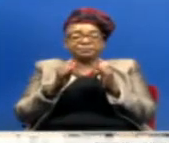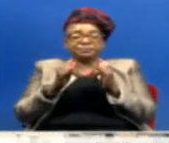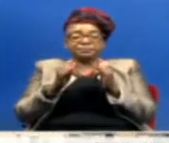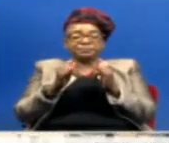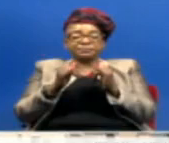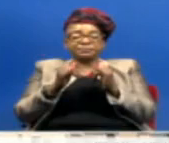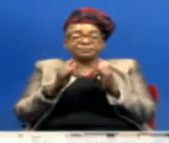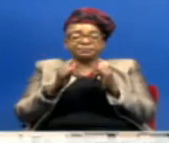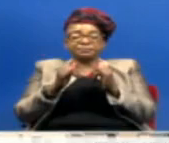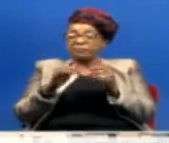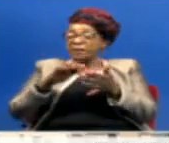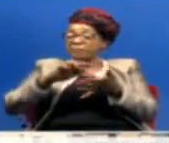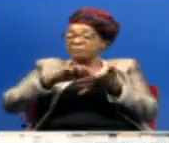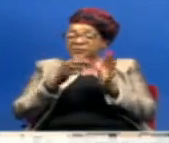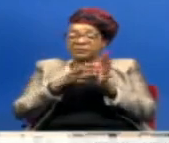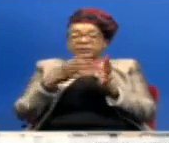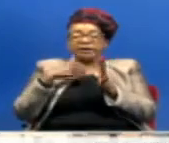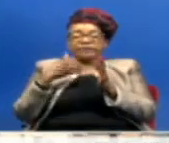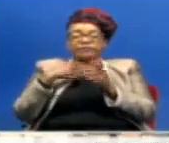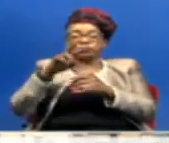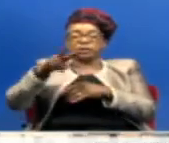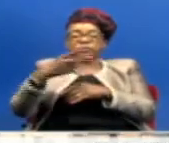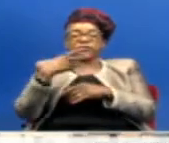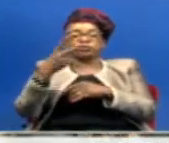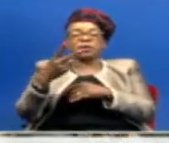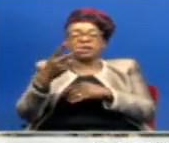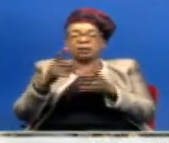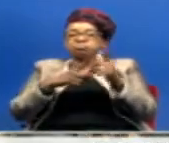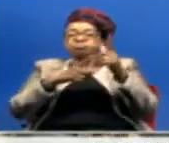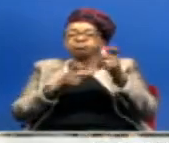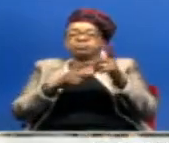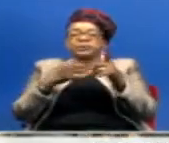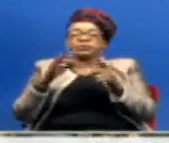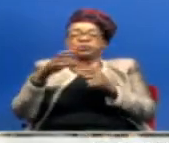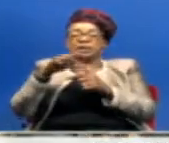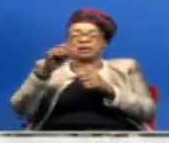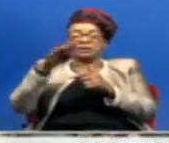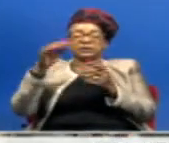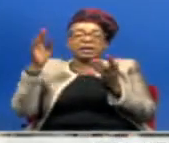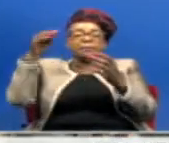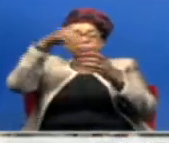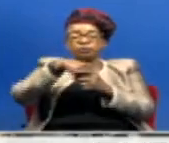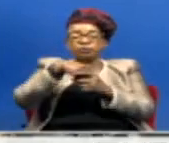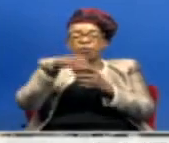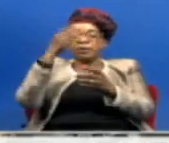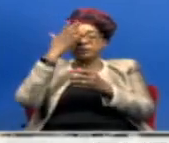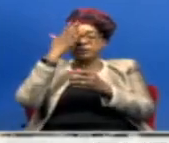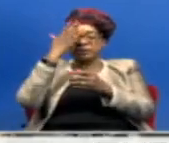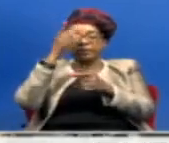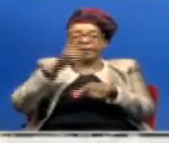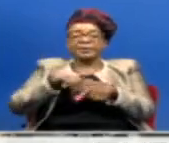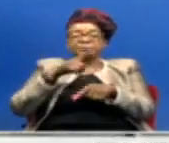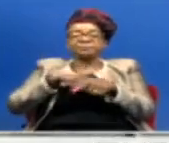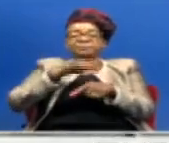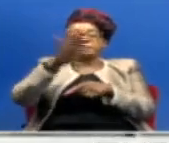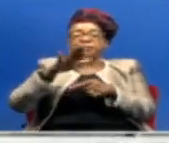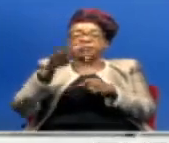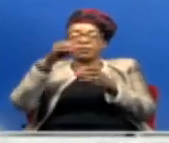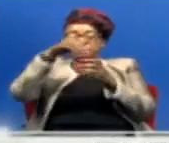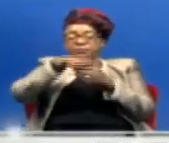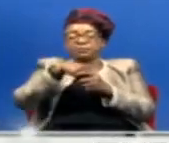Militants launched about 2,200 rockets from the Gaza Strip into Israel, while armed gunmen infiltrated into Israel by land, sea